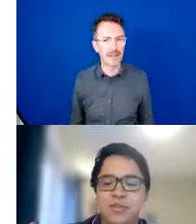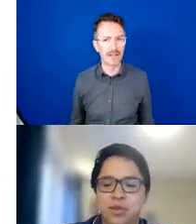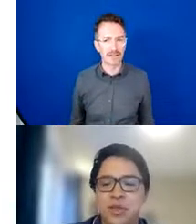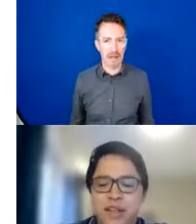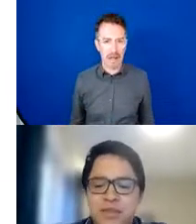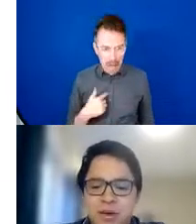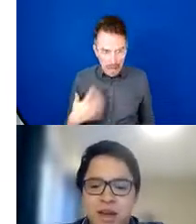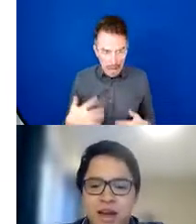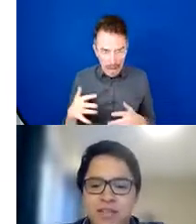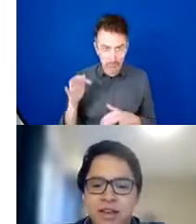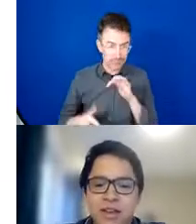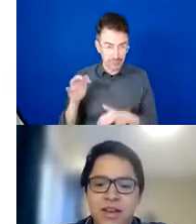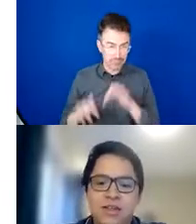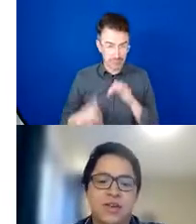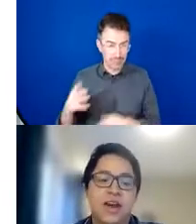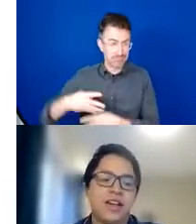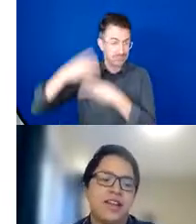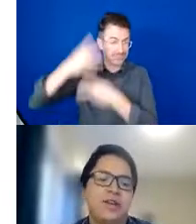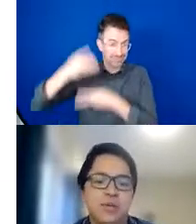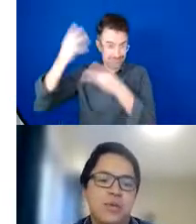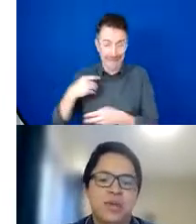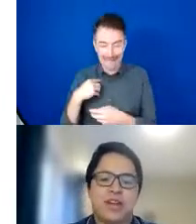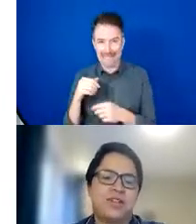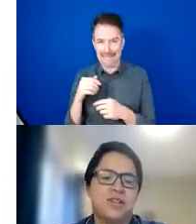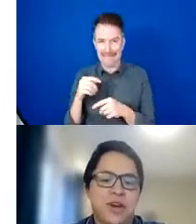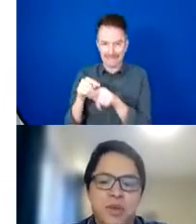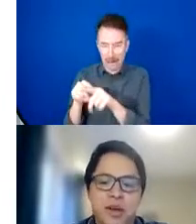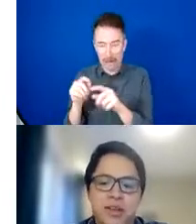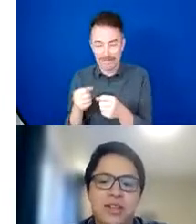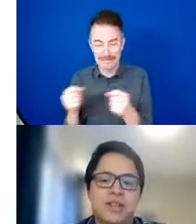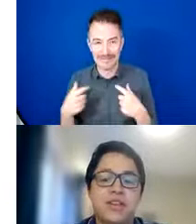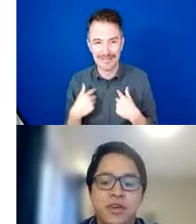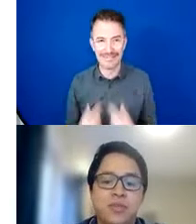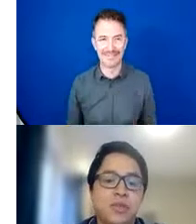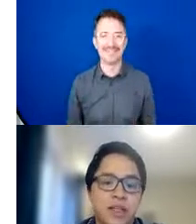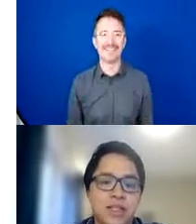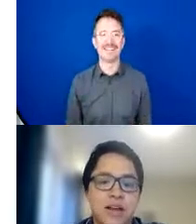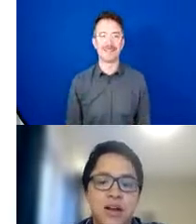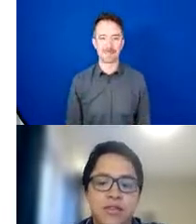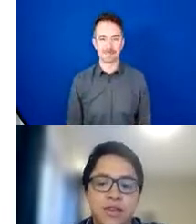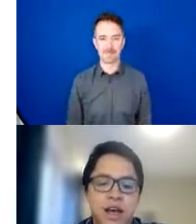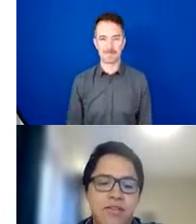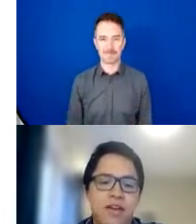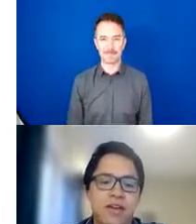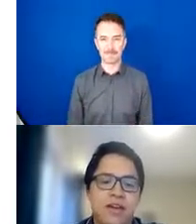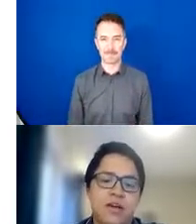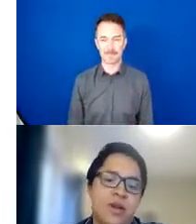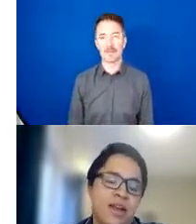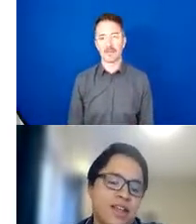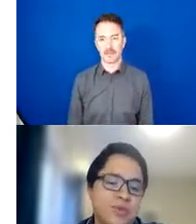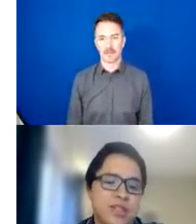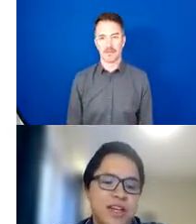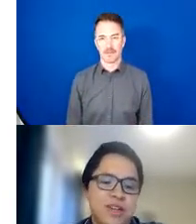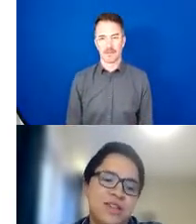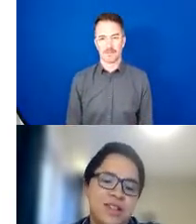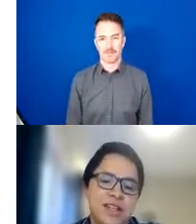the different perspectives that we have. So ideally, it would be really nice to talk about this different perspectives that all of us have, but I